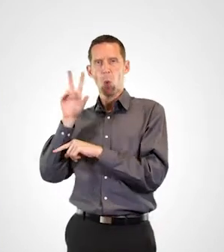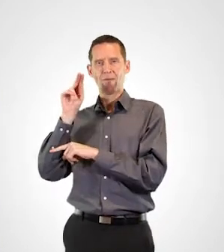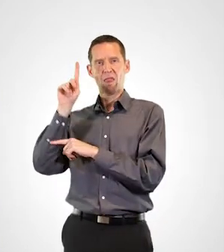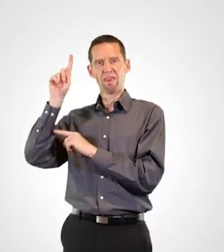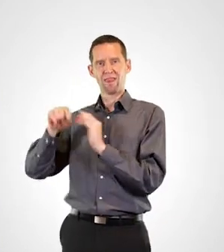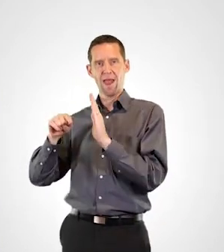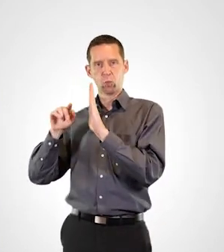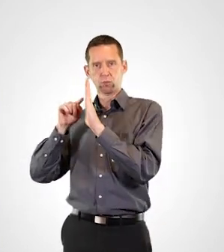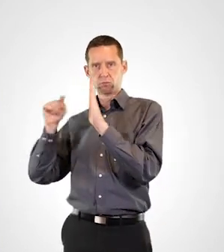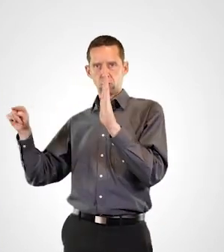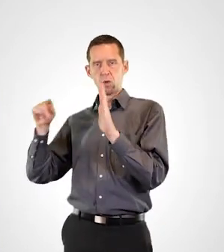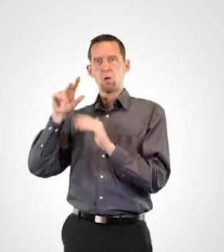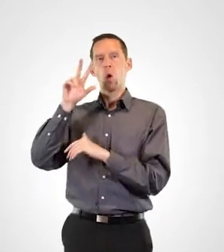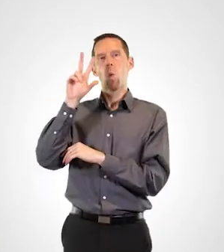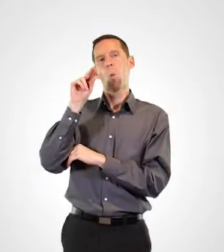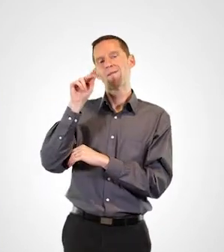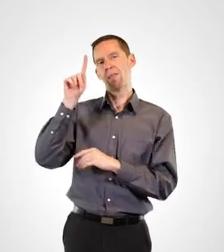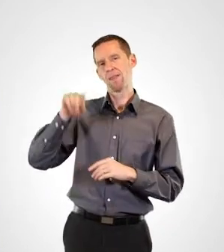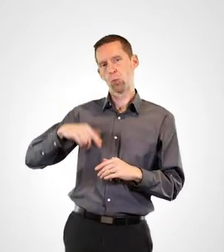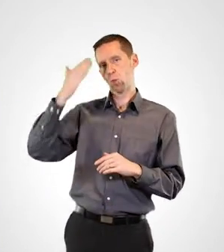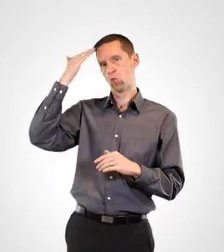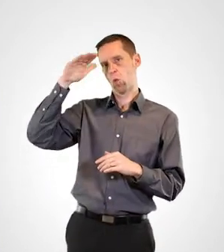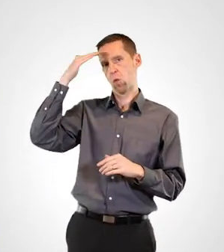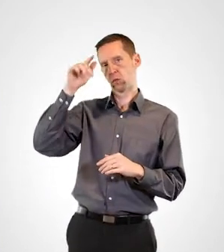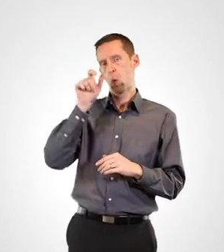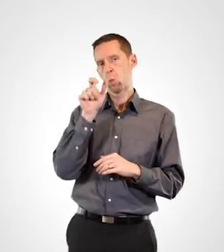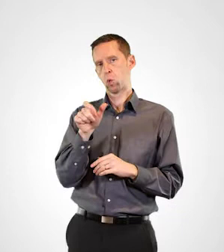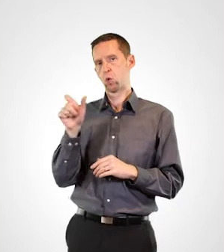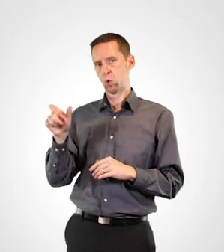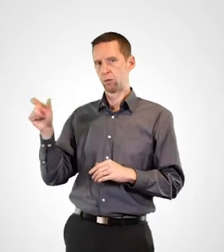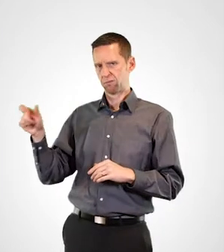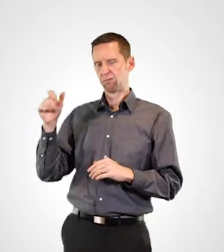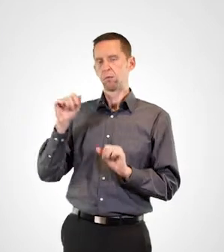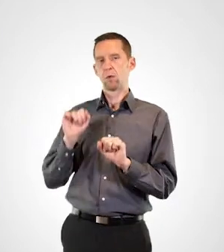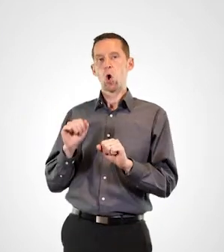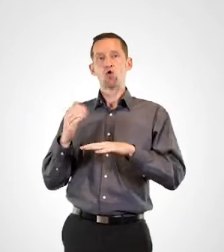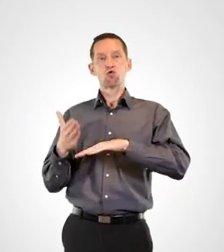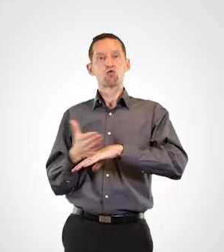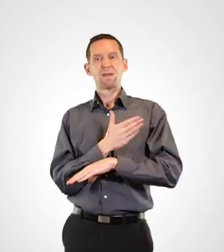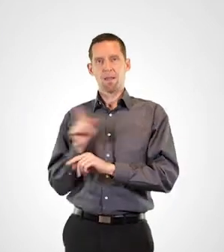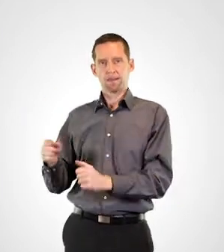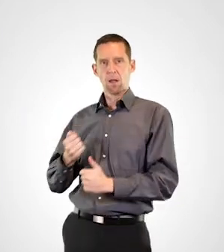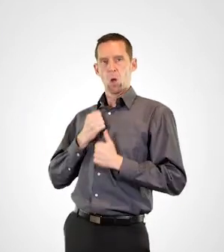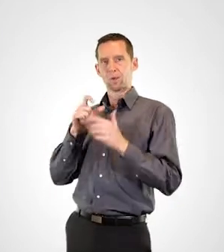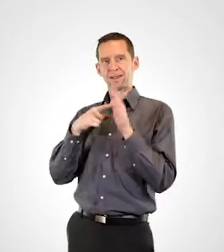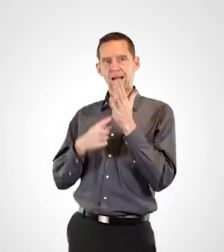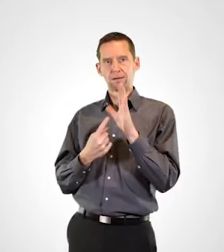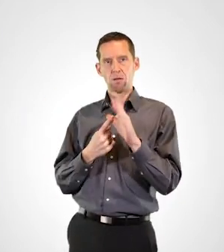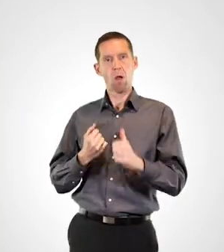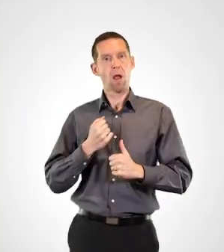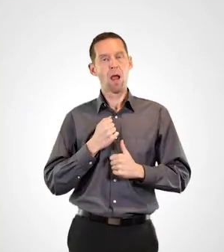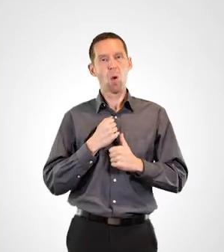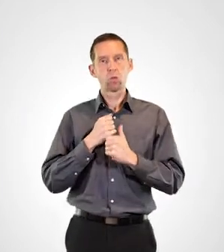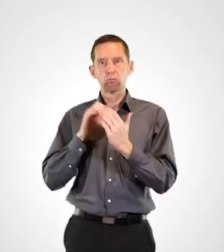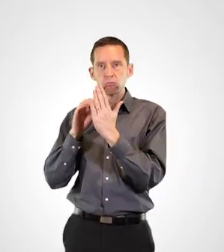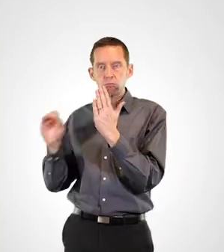12,000 adult words across the different ages. And the green dots are our data. So those are for our